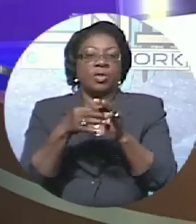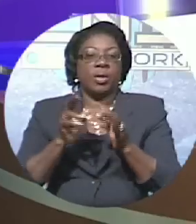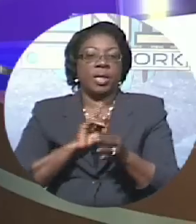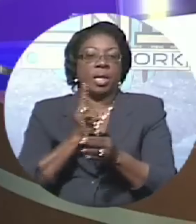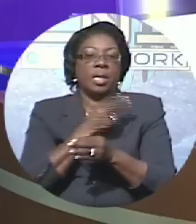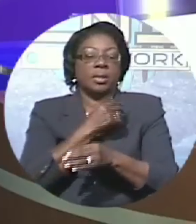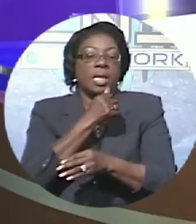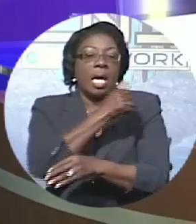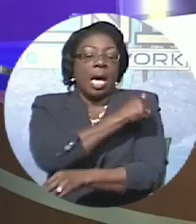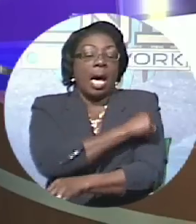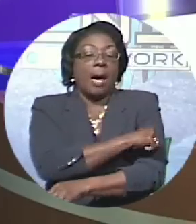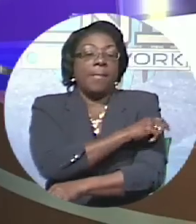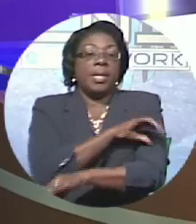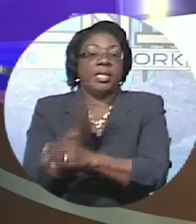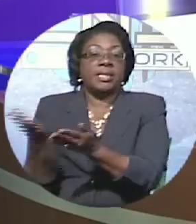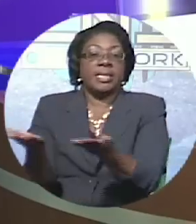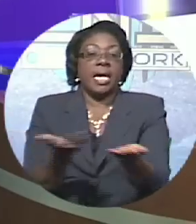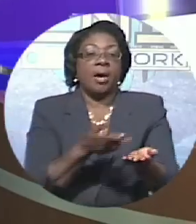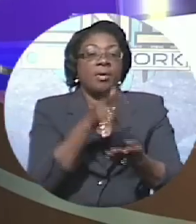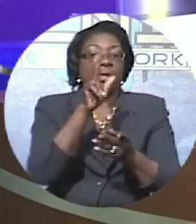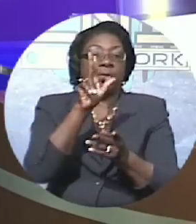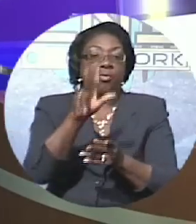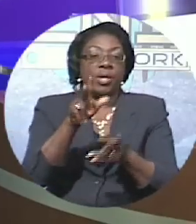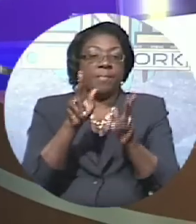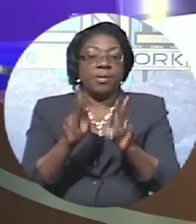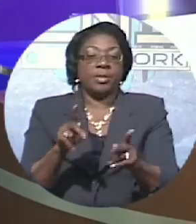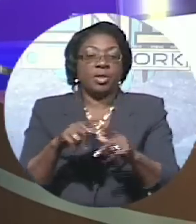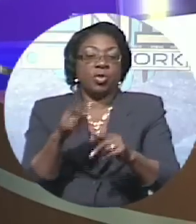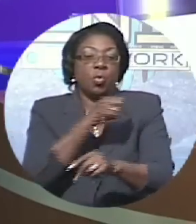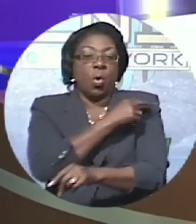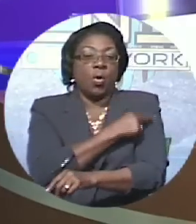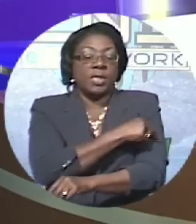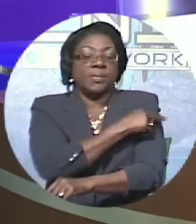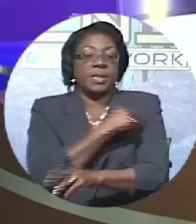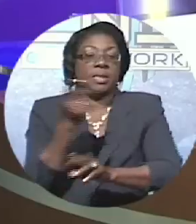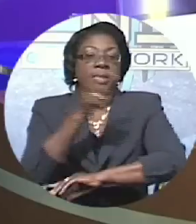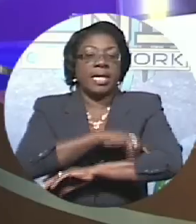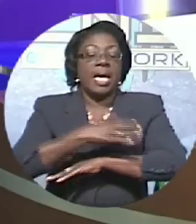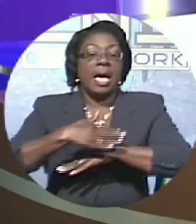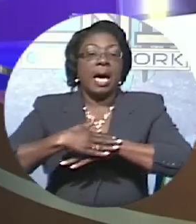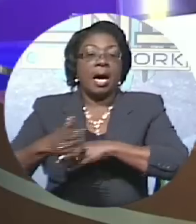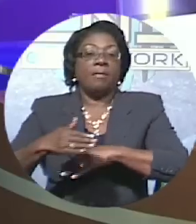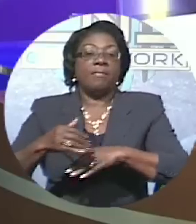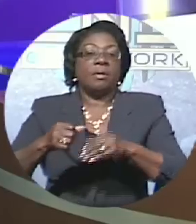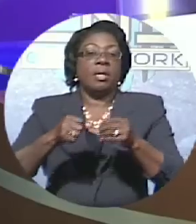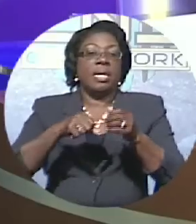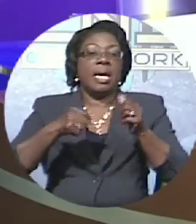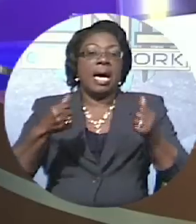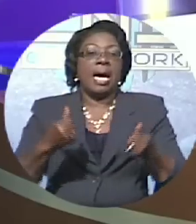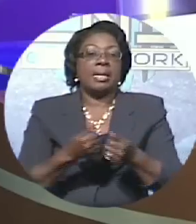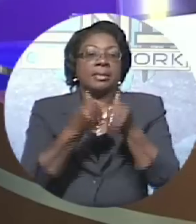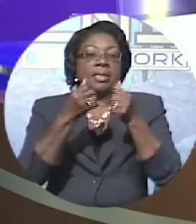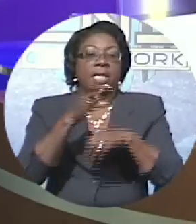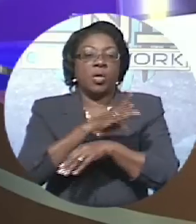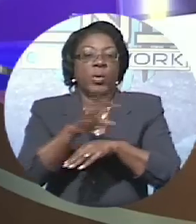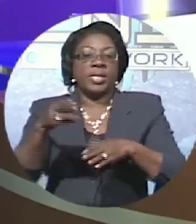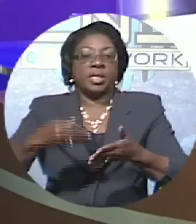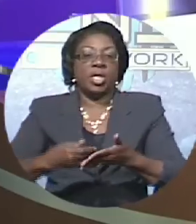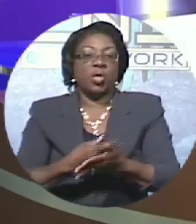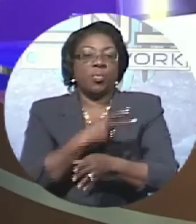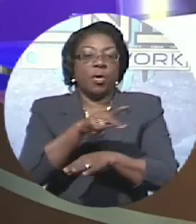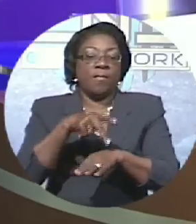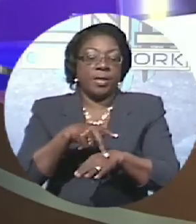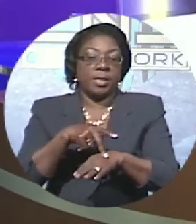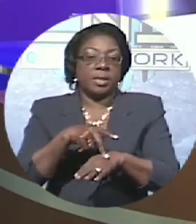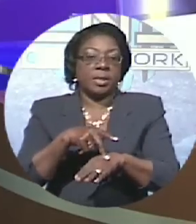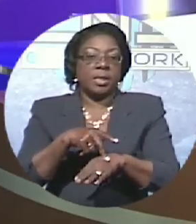Well, ambulances rushed three people to hospital today following a freak accident in Western New Providence. And our Janaean Oil Ferguson was on